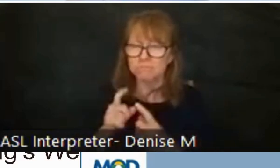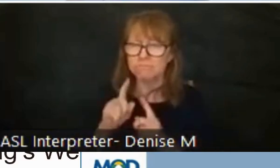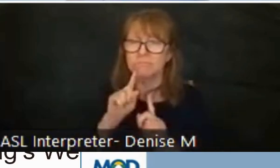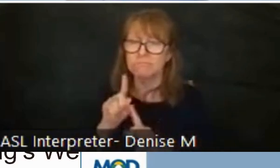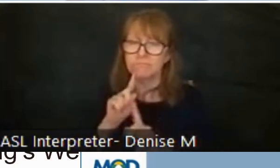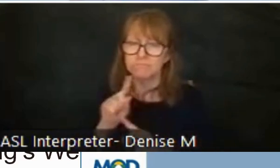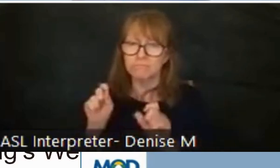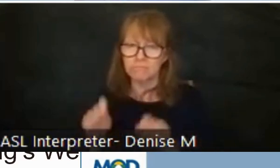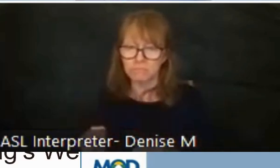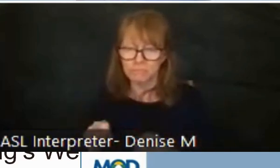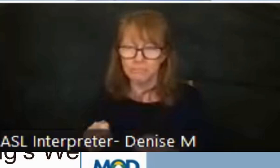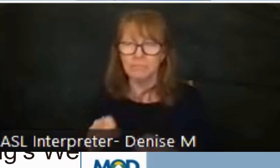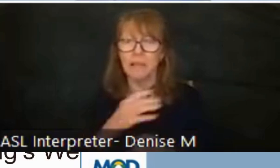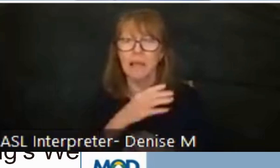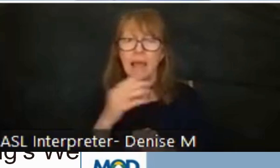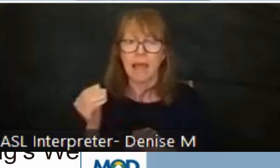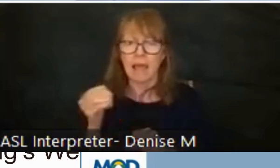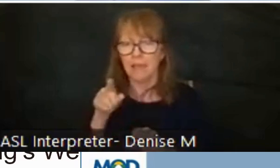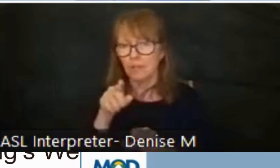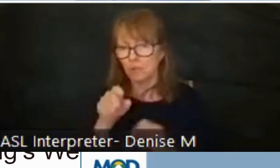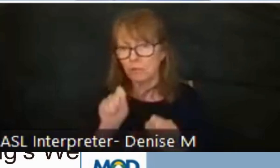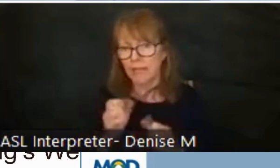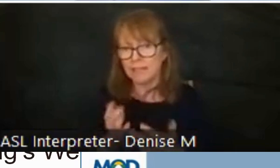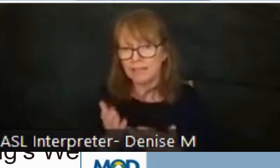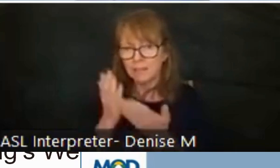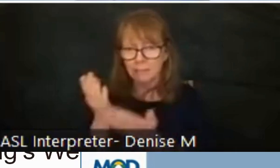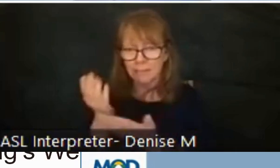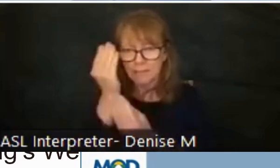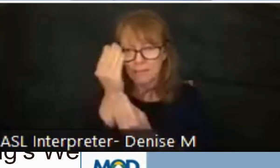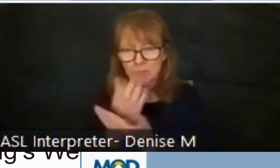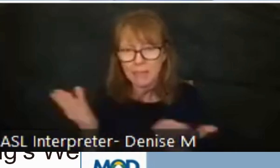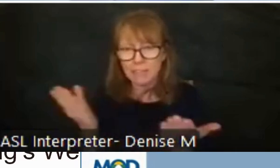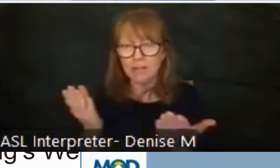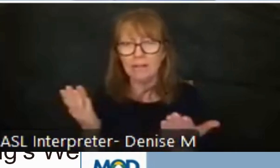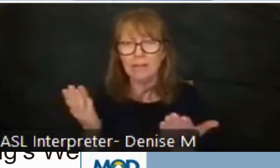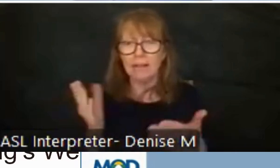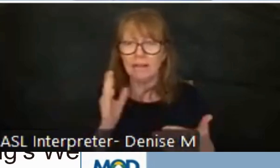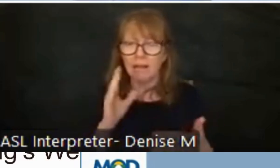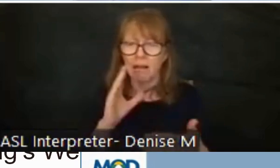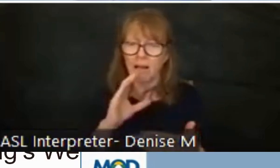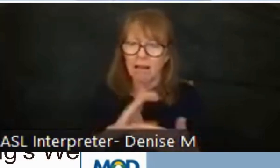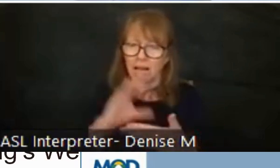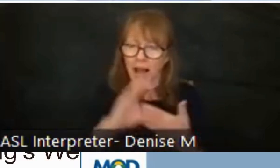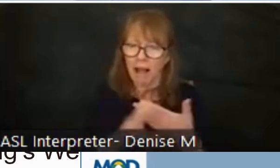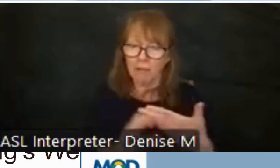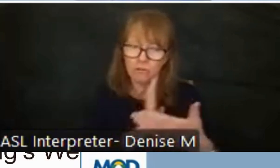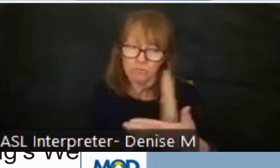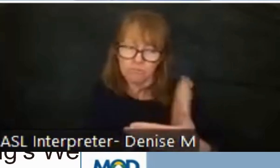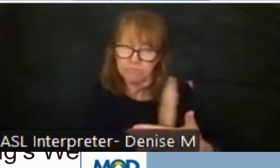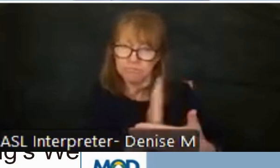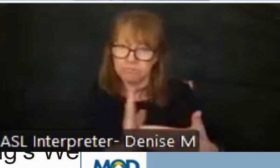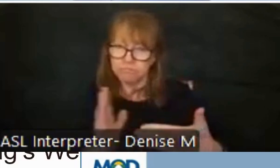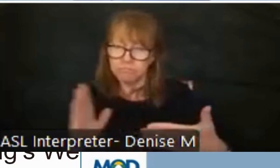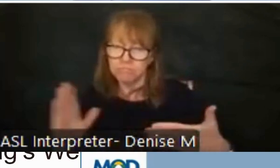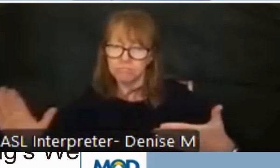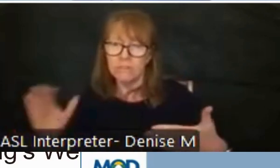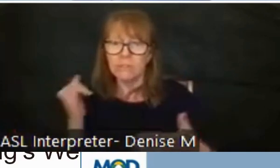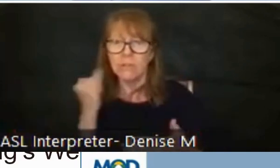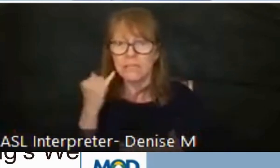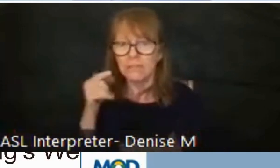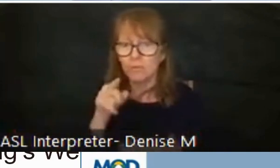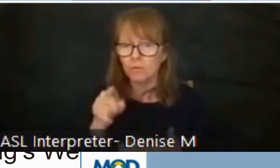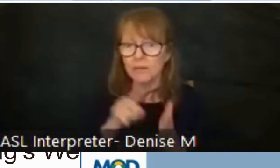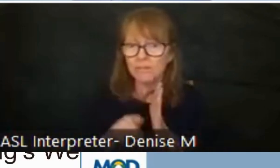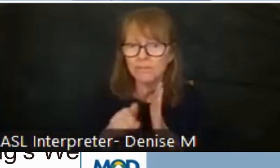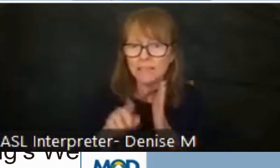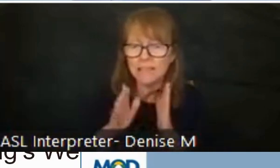investigator and that you can submit information in a logical, chronological way. Because if you're an investigator and you